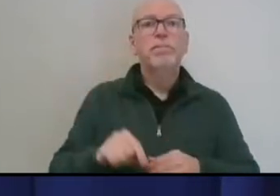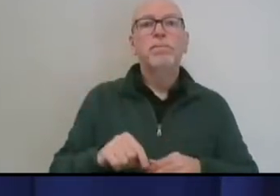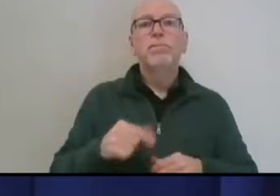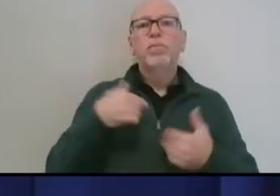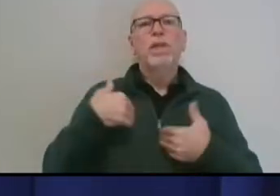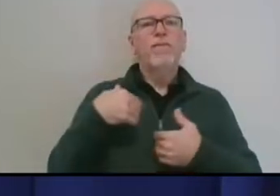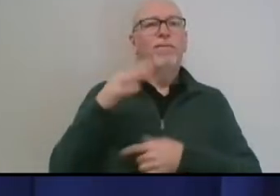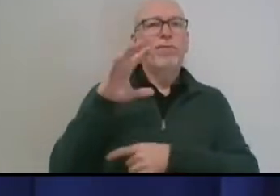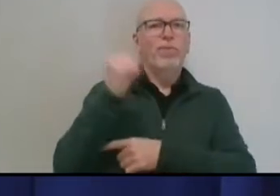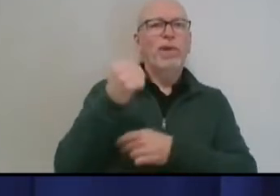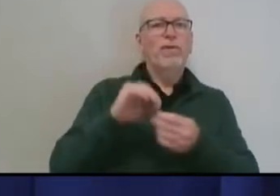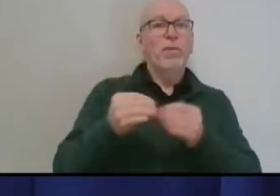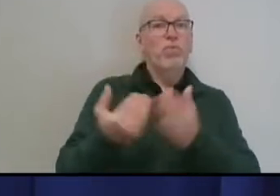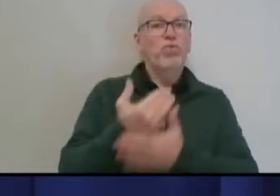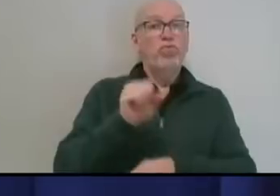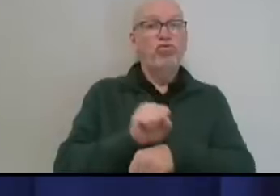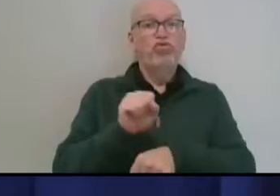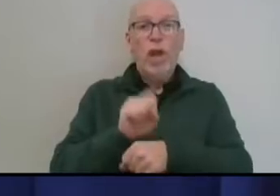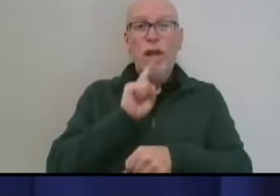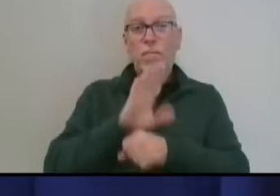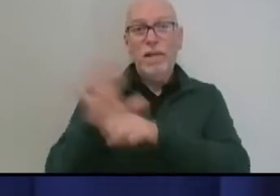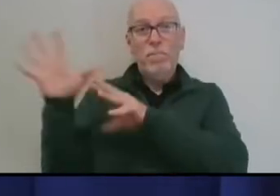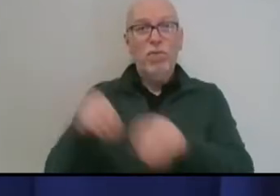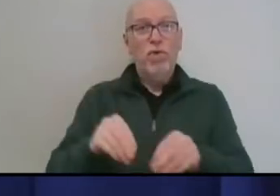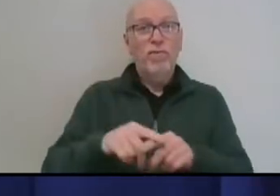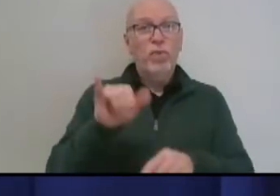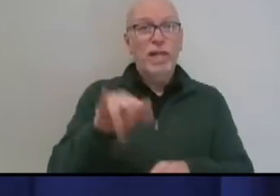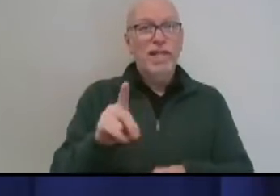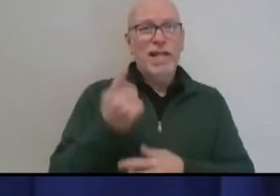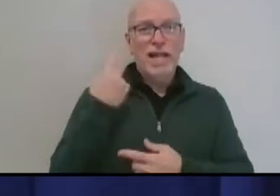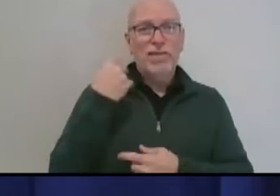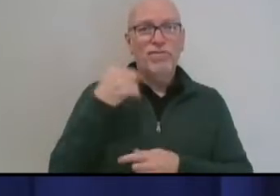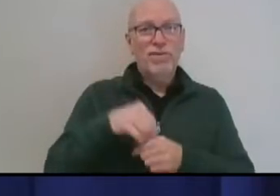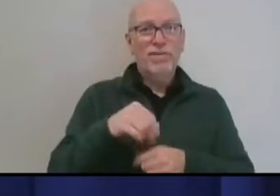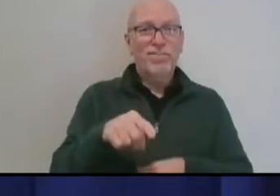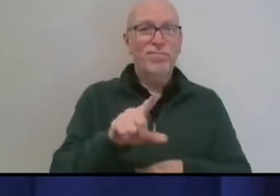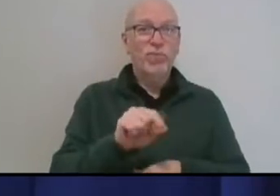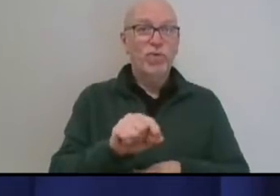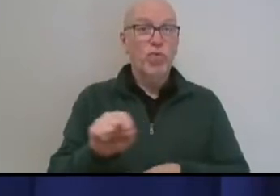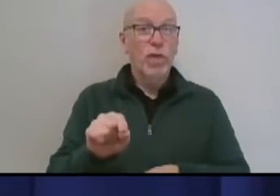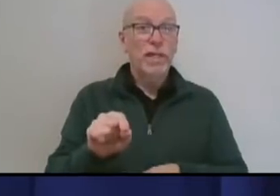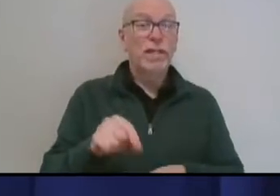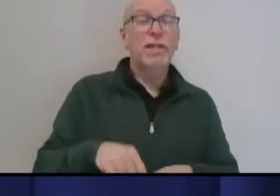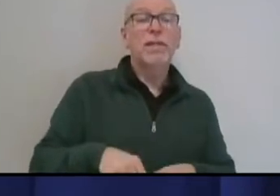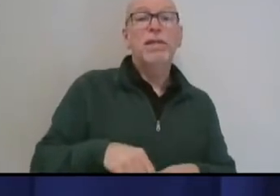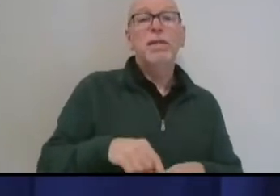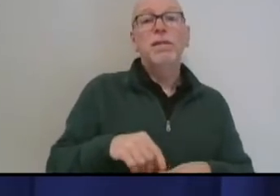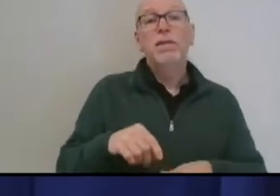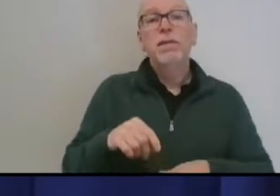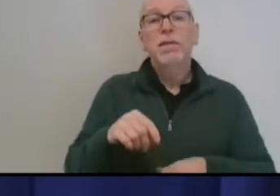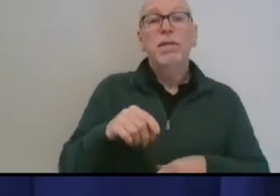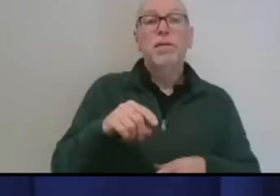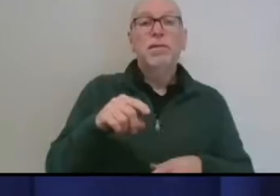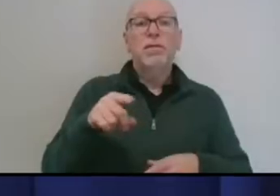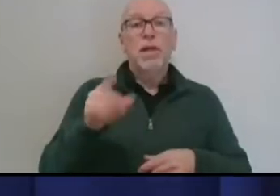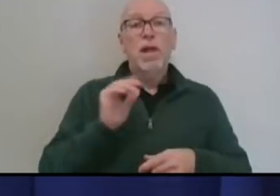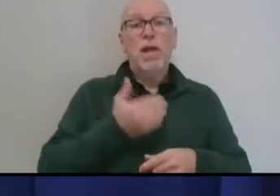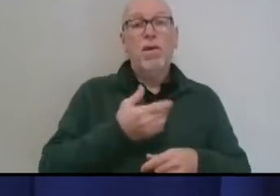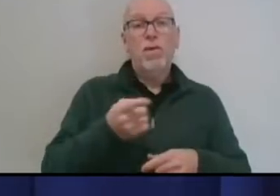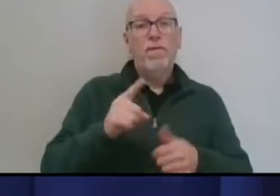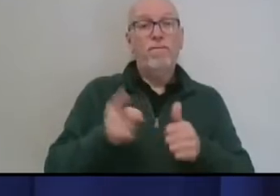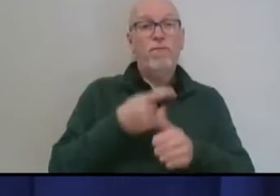of new job commitments coming to the state of Indiana last year and all of 2020. Q1, our first